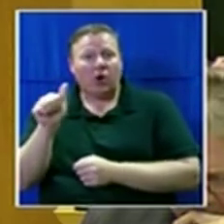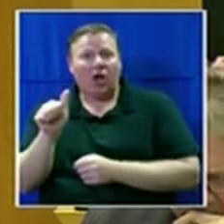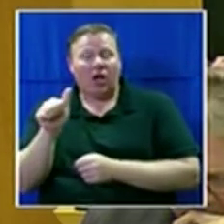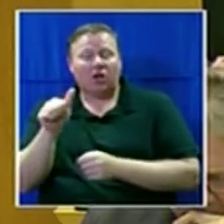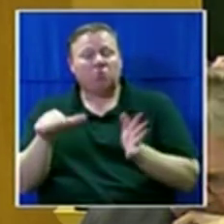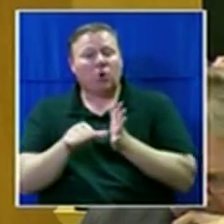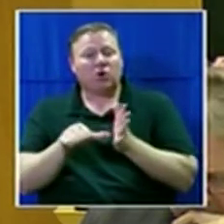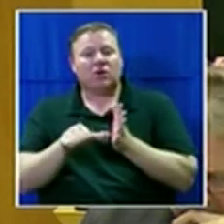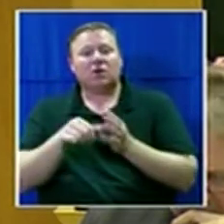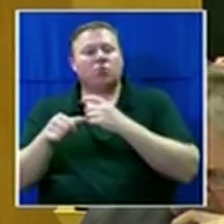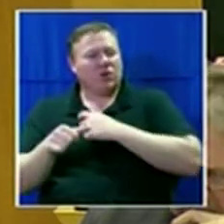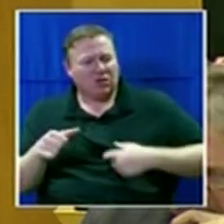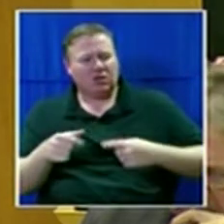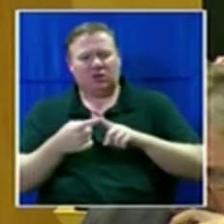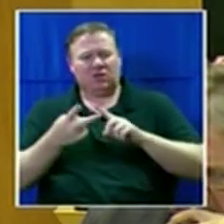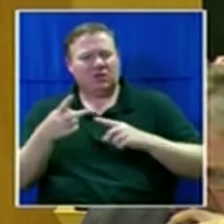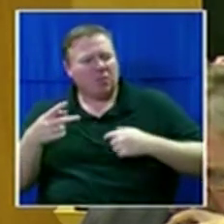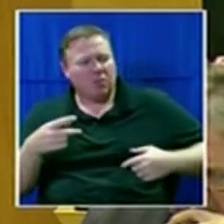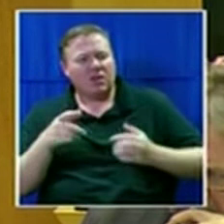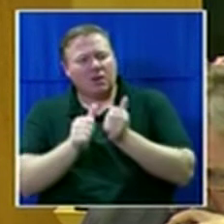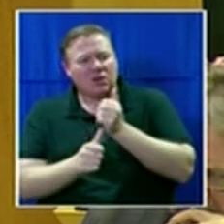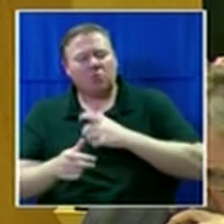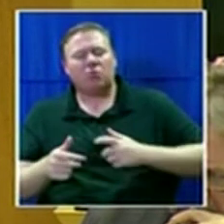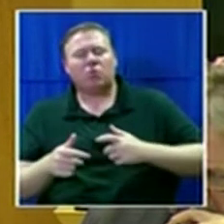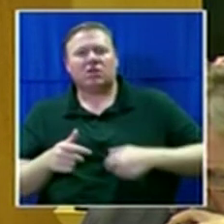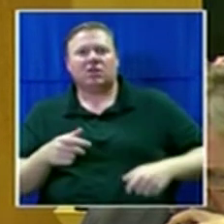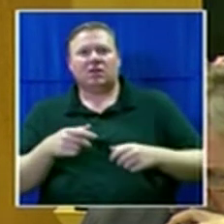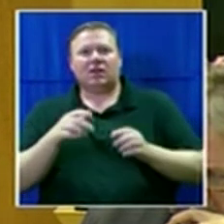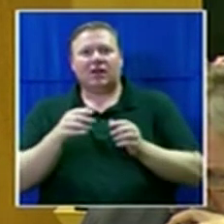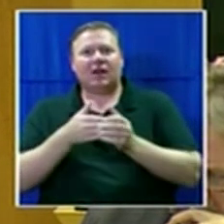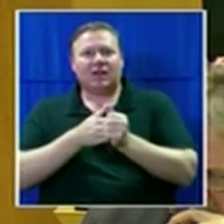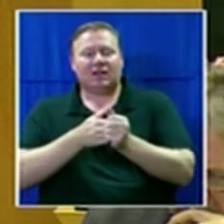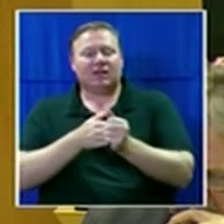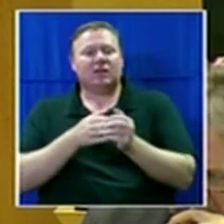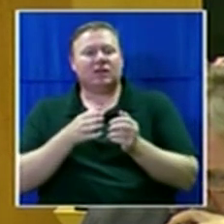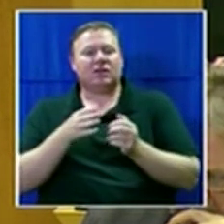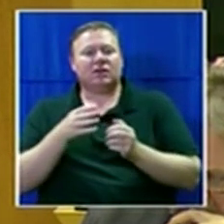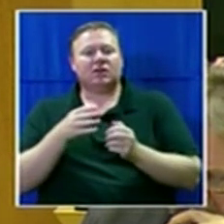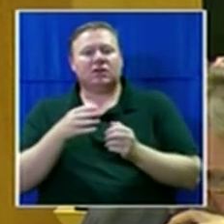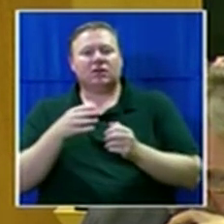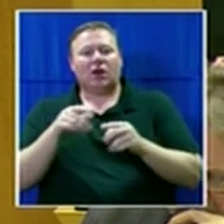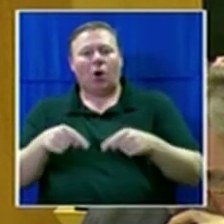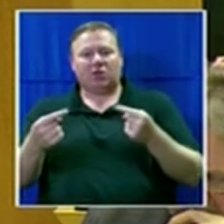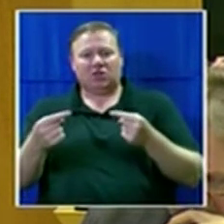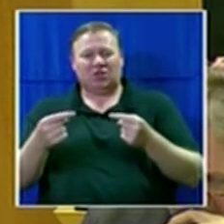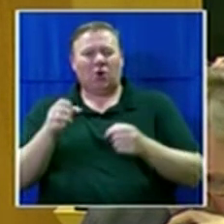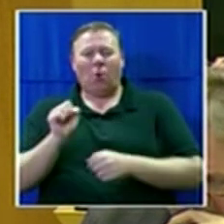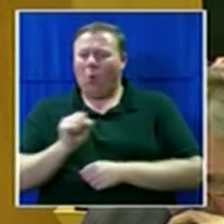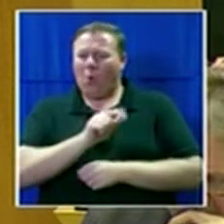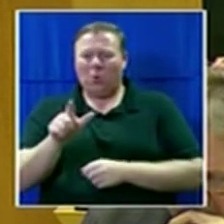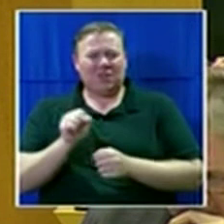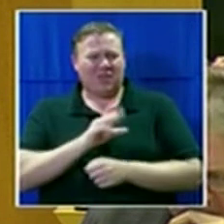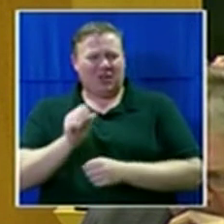deputy president, the leader of the official opposition, and all South Africans, and be insulted and be subjected to the